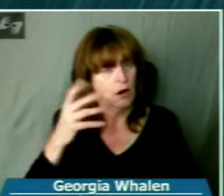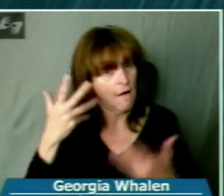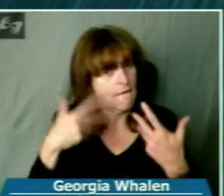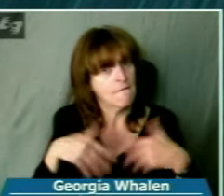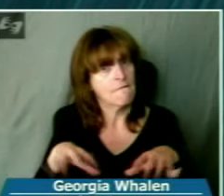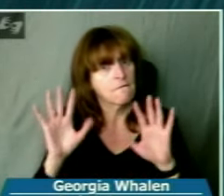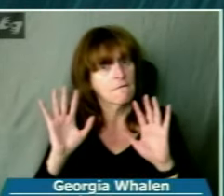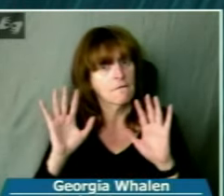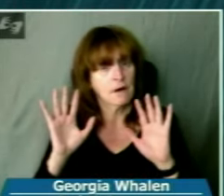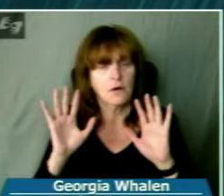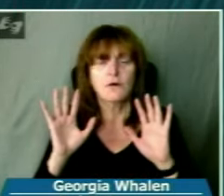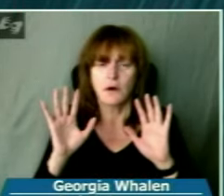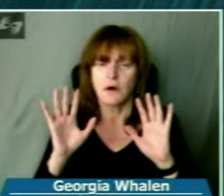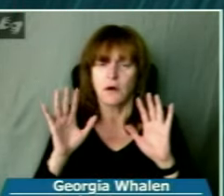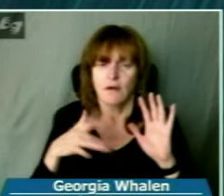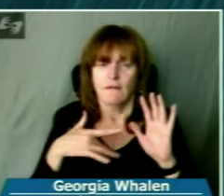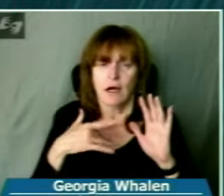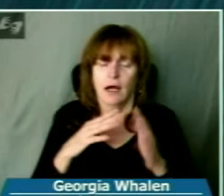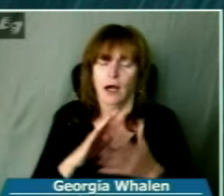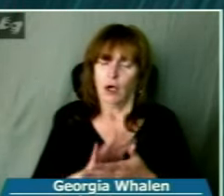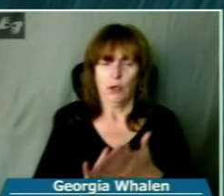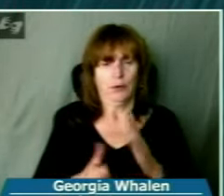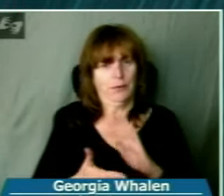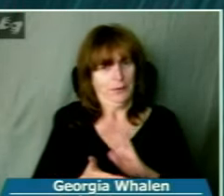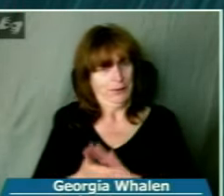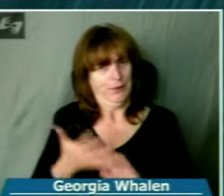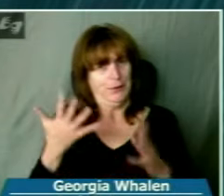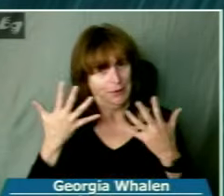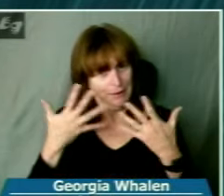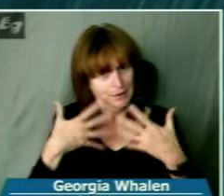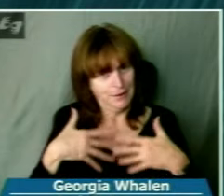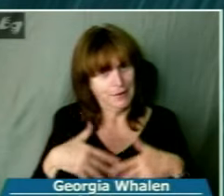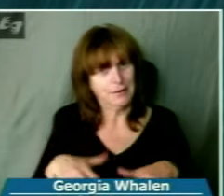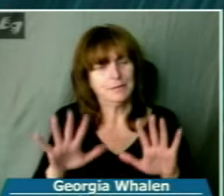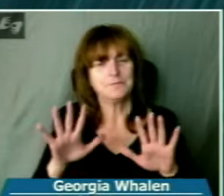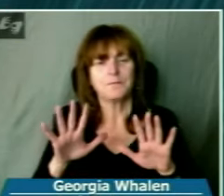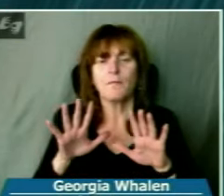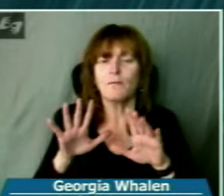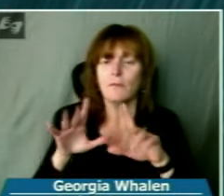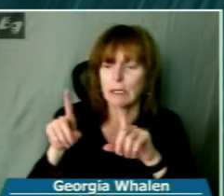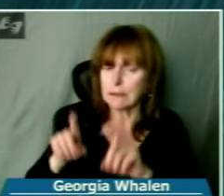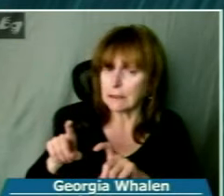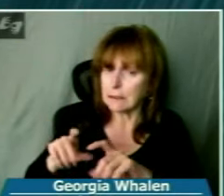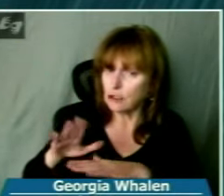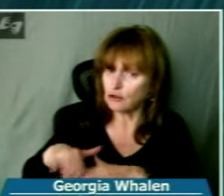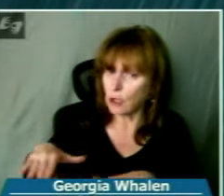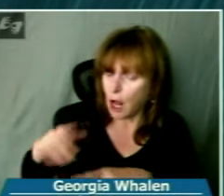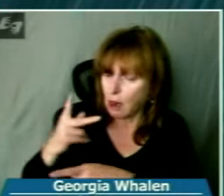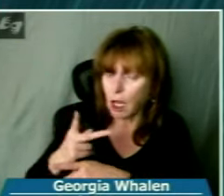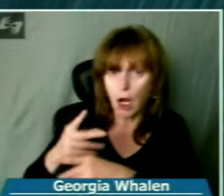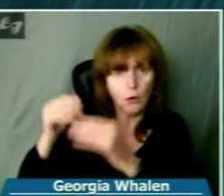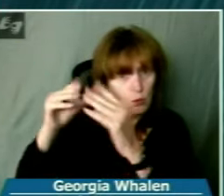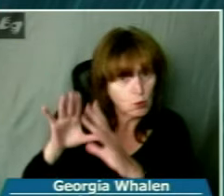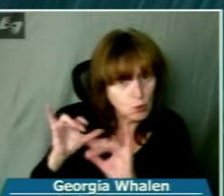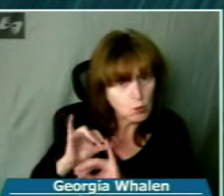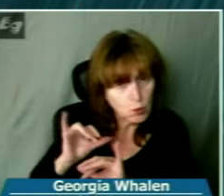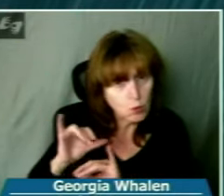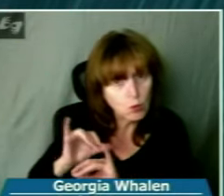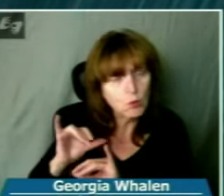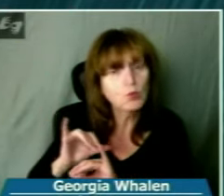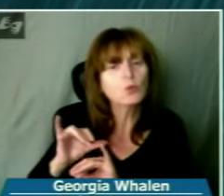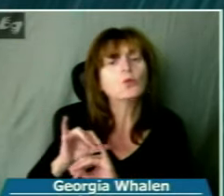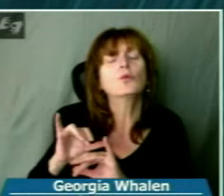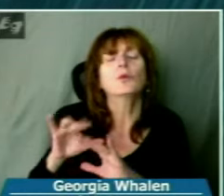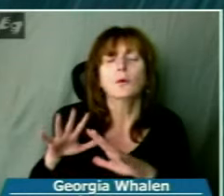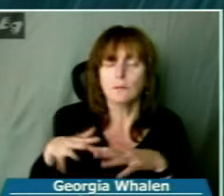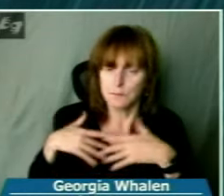complete. We also did the testing amongst our childcare staff. So as you know, as Grace has talked about, we are providing